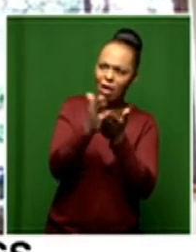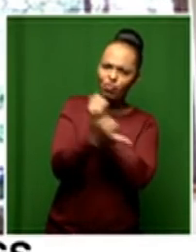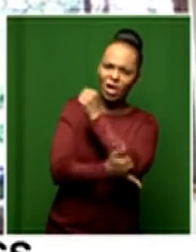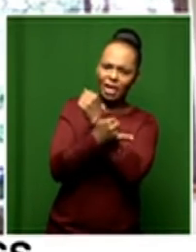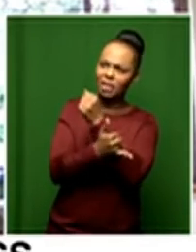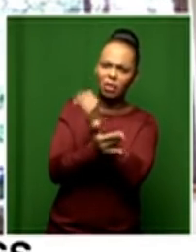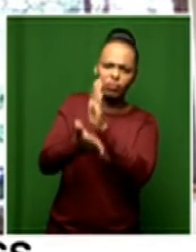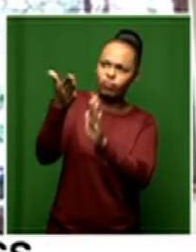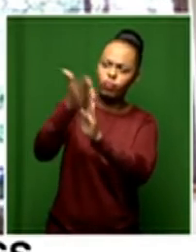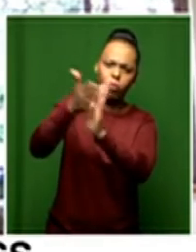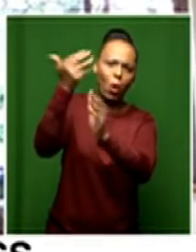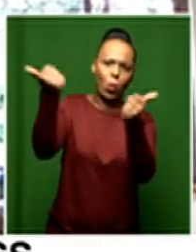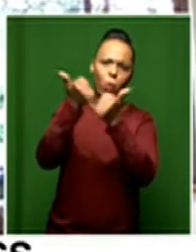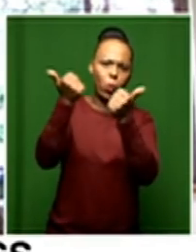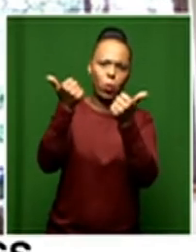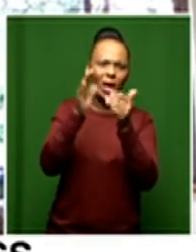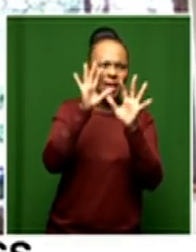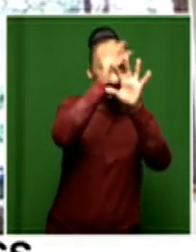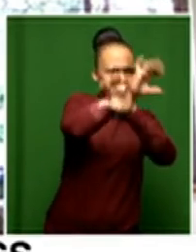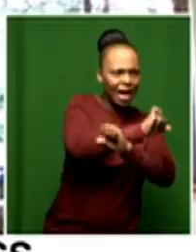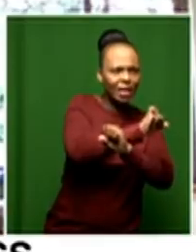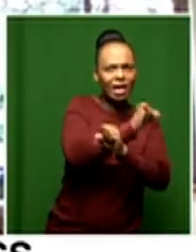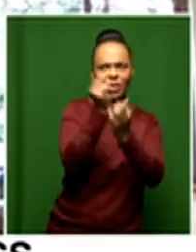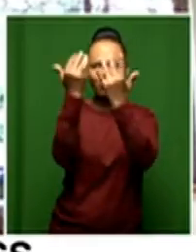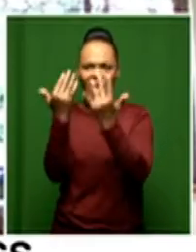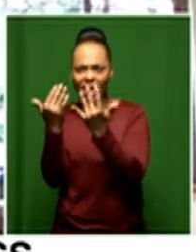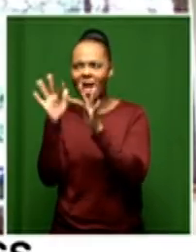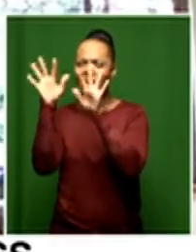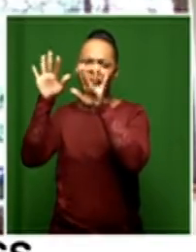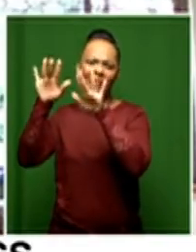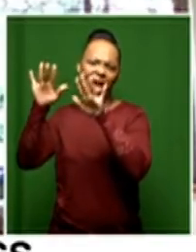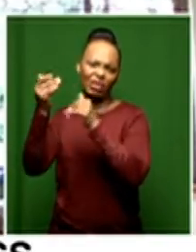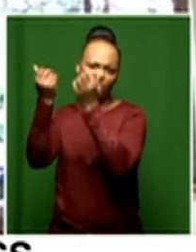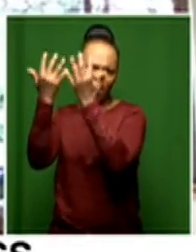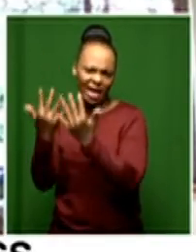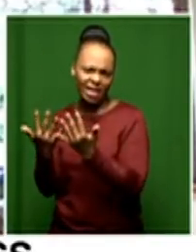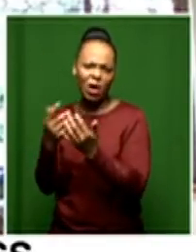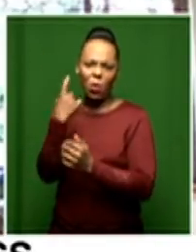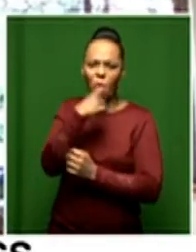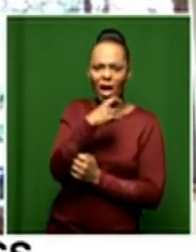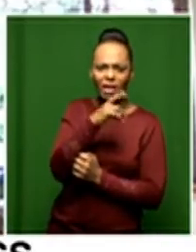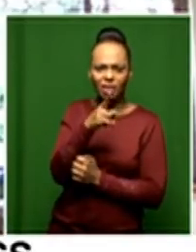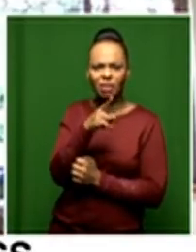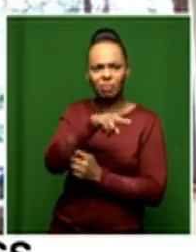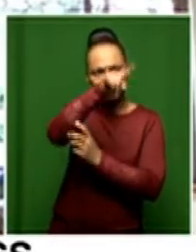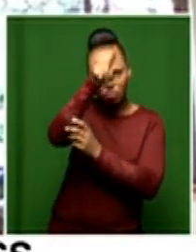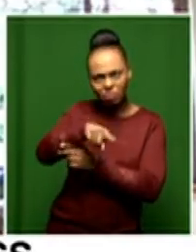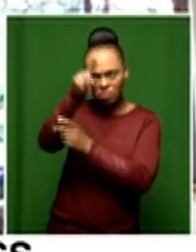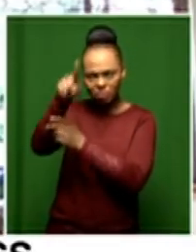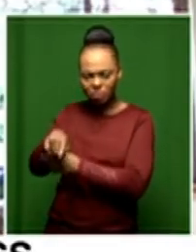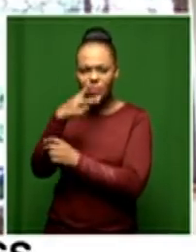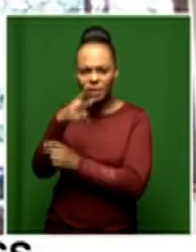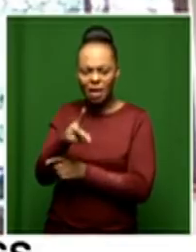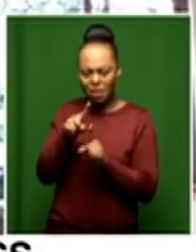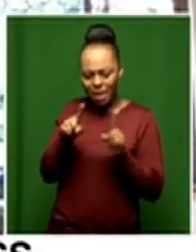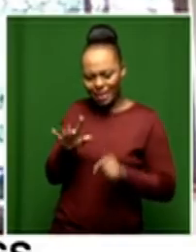on the process. So it's dark green, light green, very light green, and then white. And the majority of the African continent is